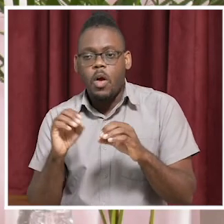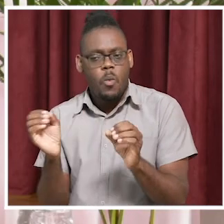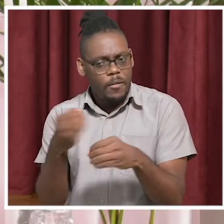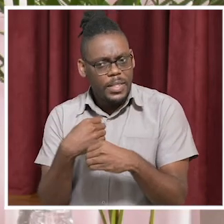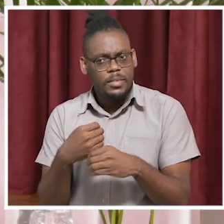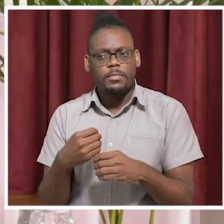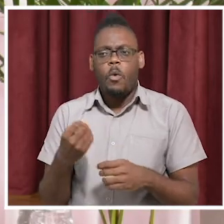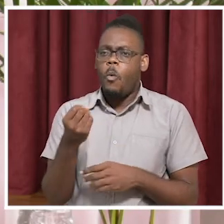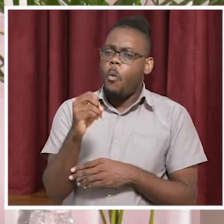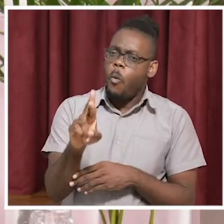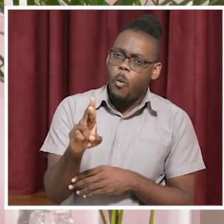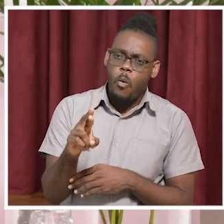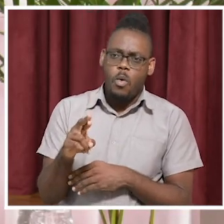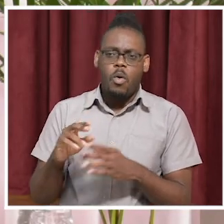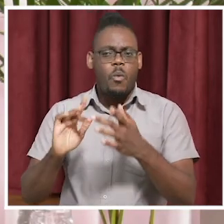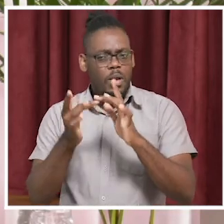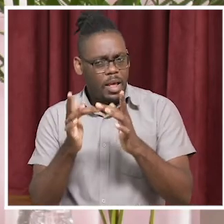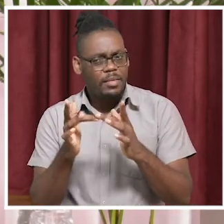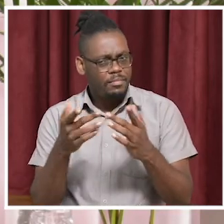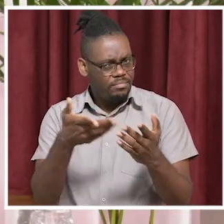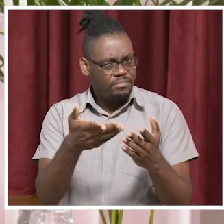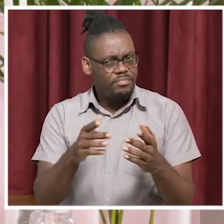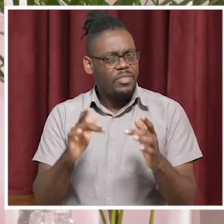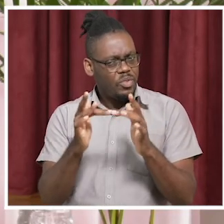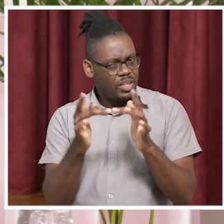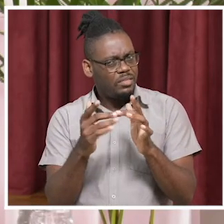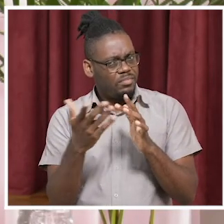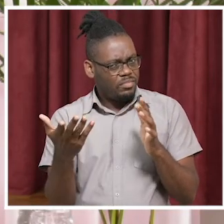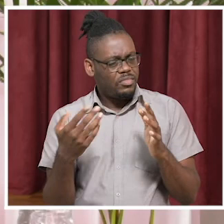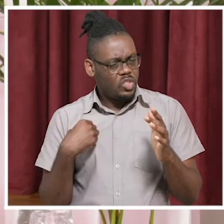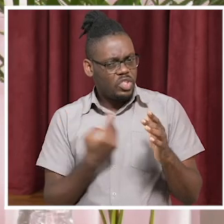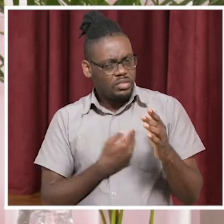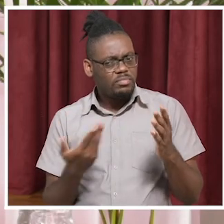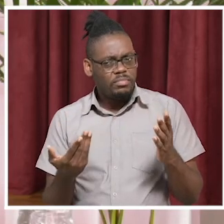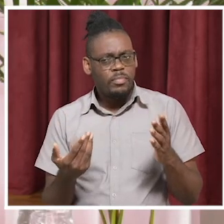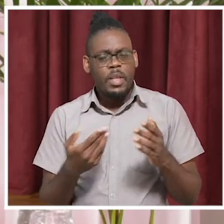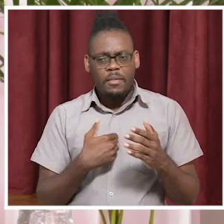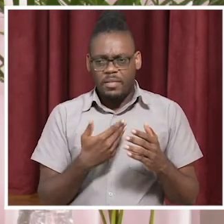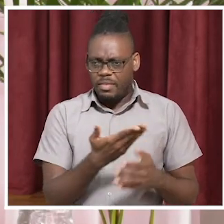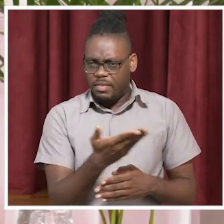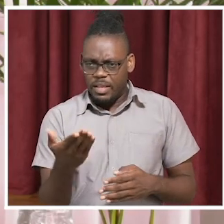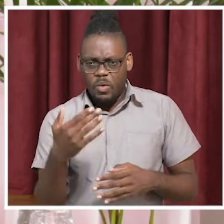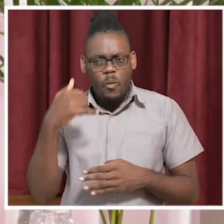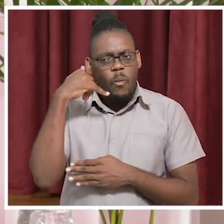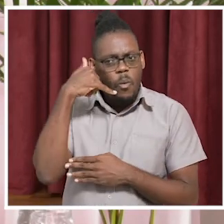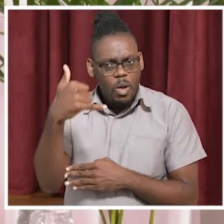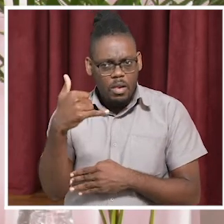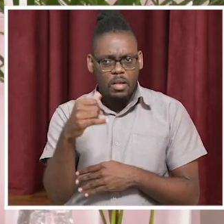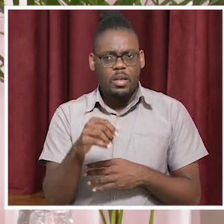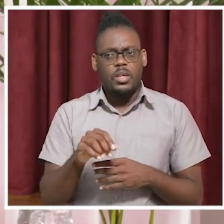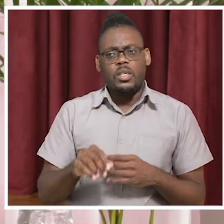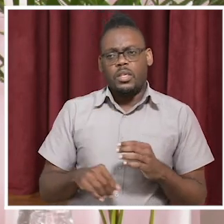our location is on the website. You could contact the number 623-2608. That is the